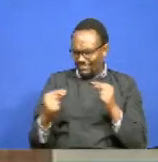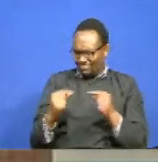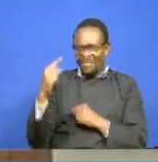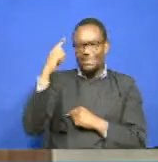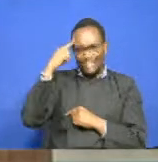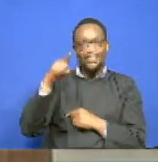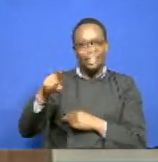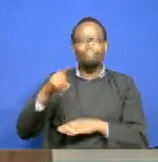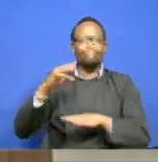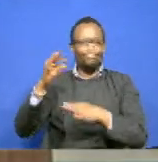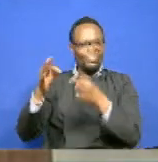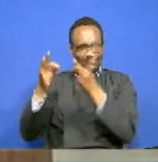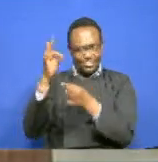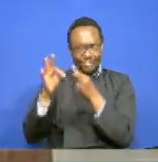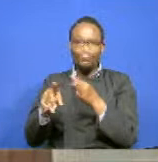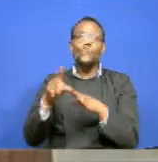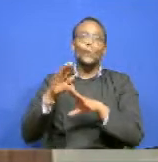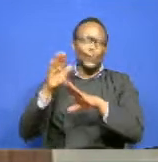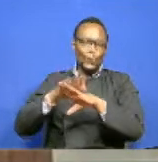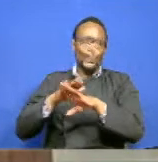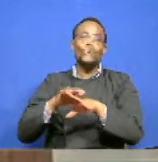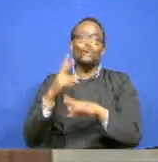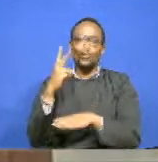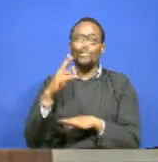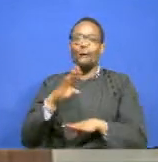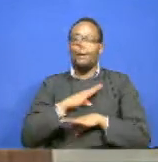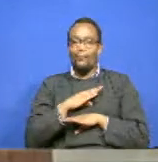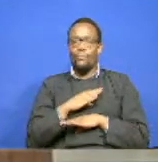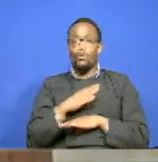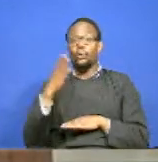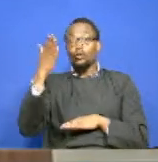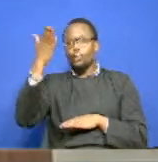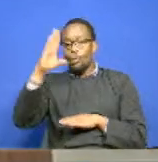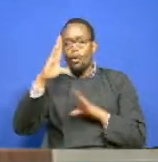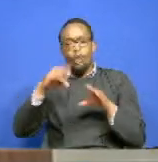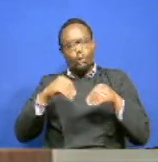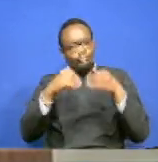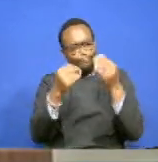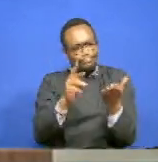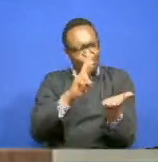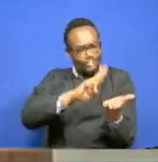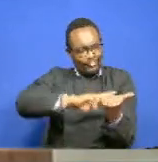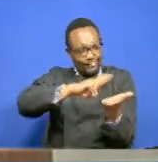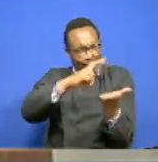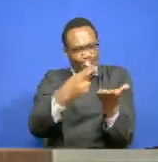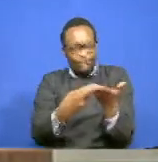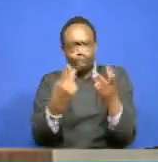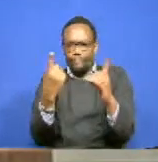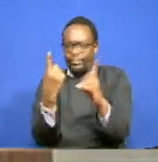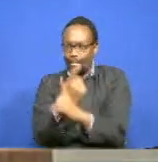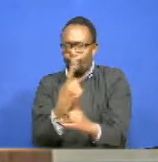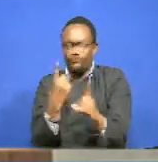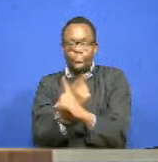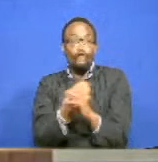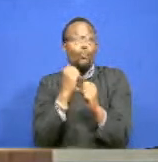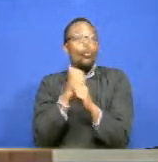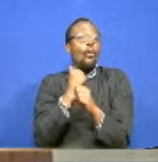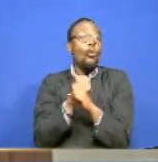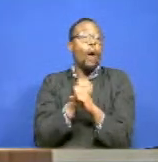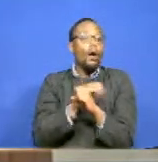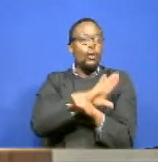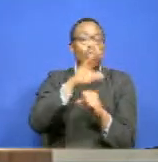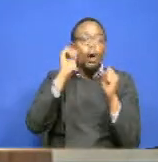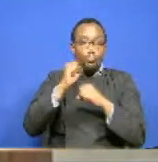given to him. So God gives resources to those whom he calls so that